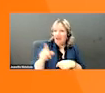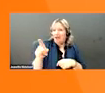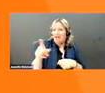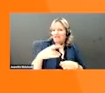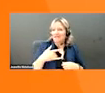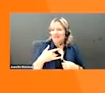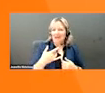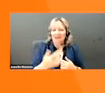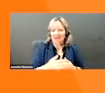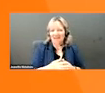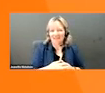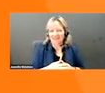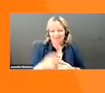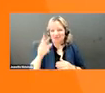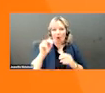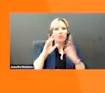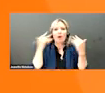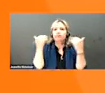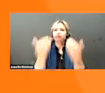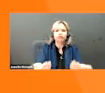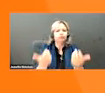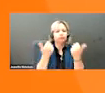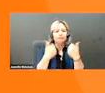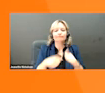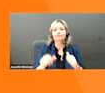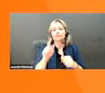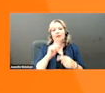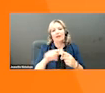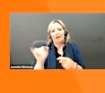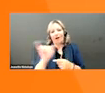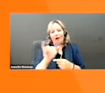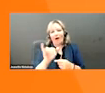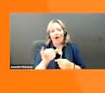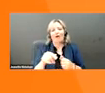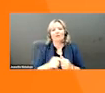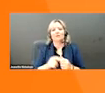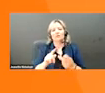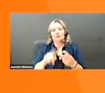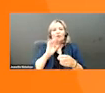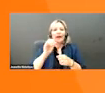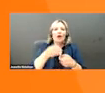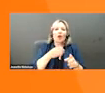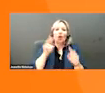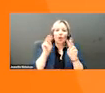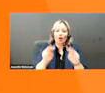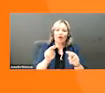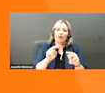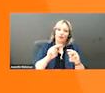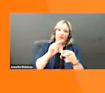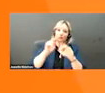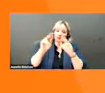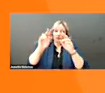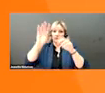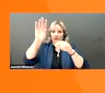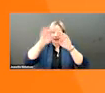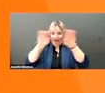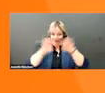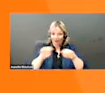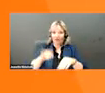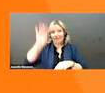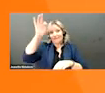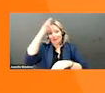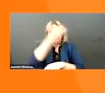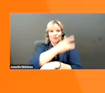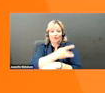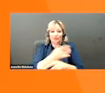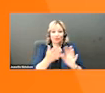I would start with the government ones. You can also look at sector organizational. So, Ag Canada has some